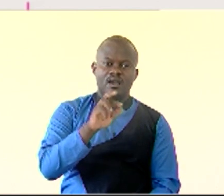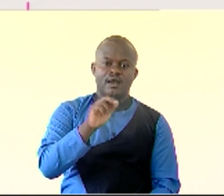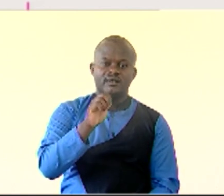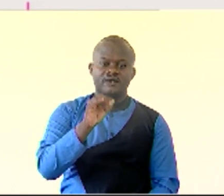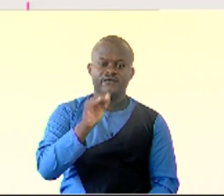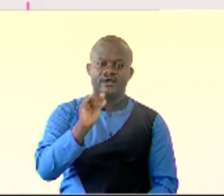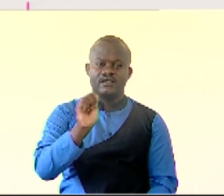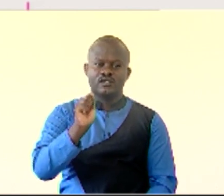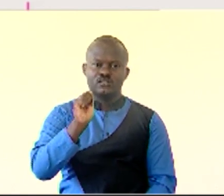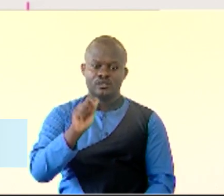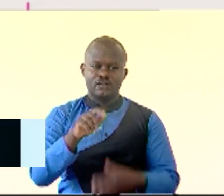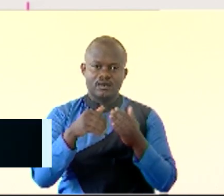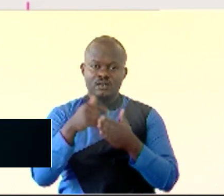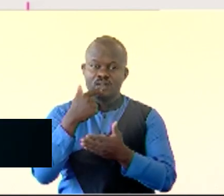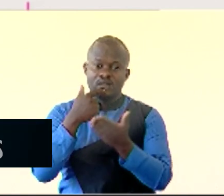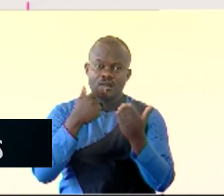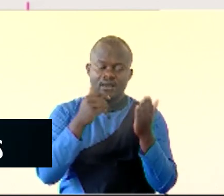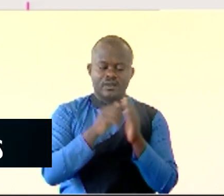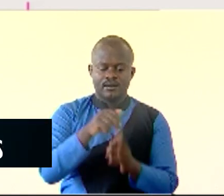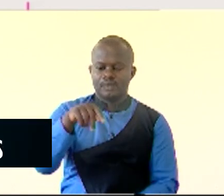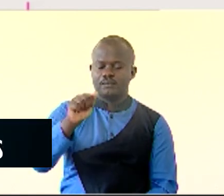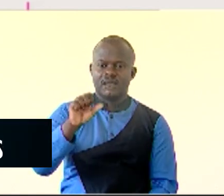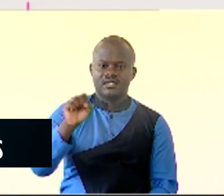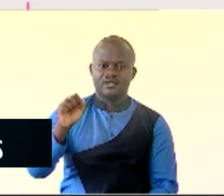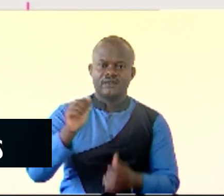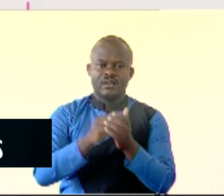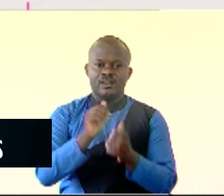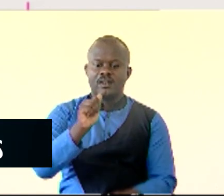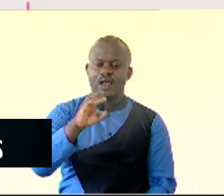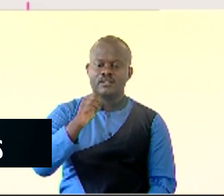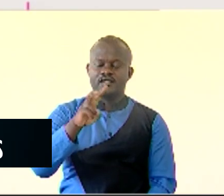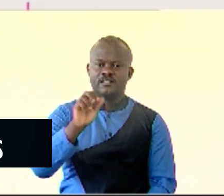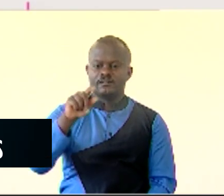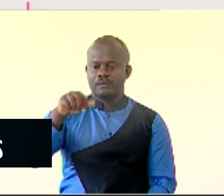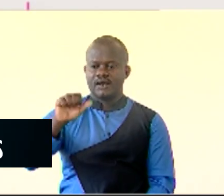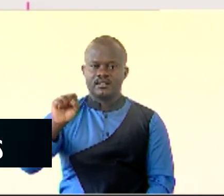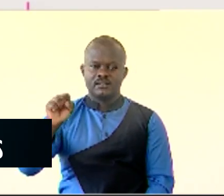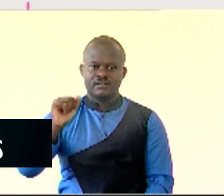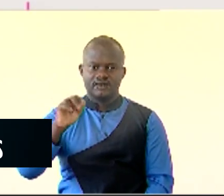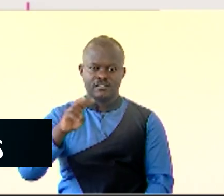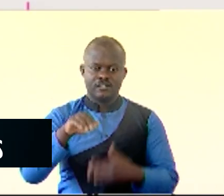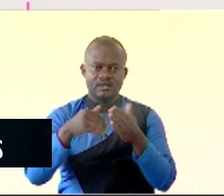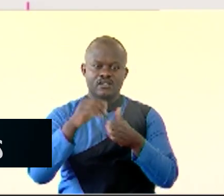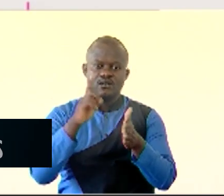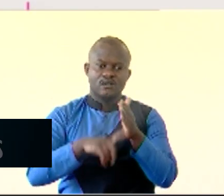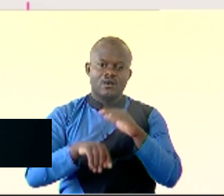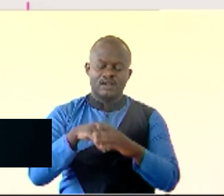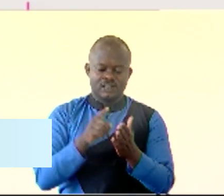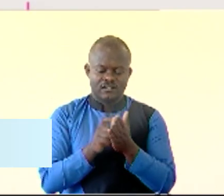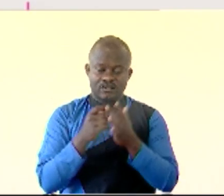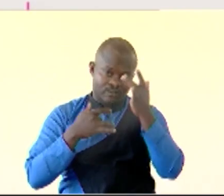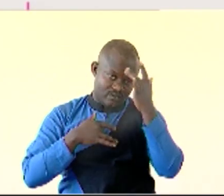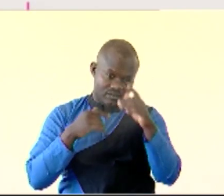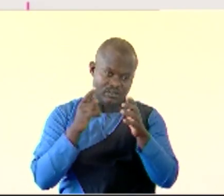have natural passive immunity and active passive immunity. This one involves what you call infections. This